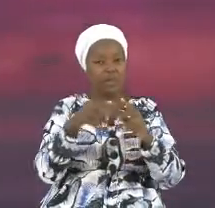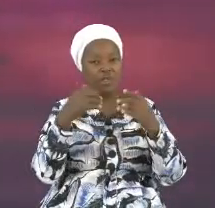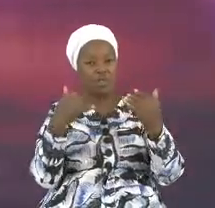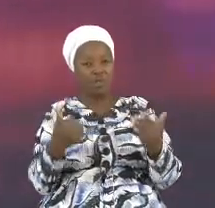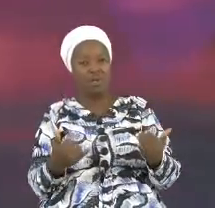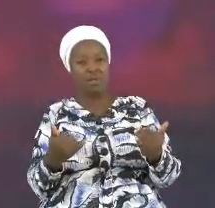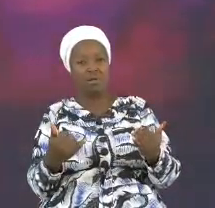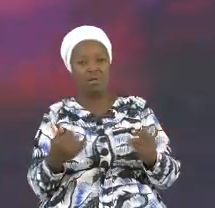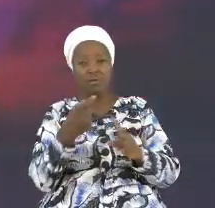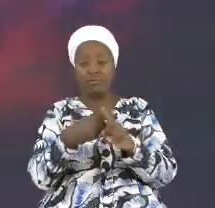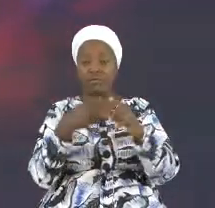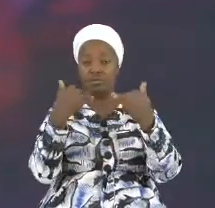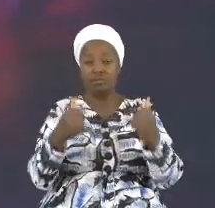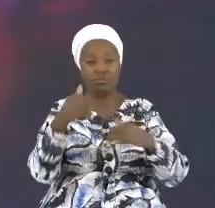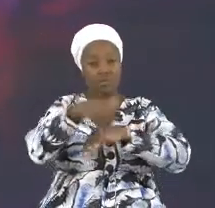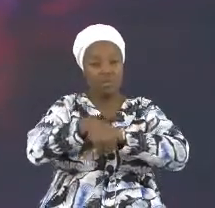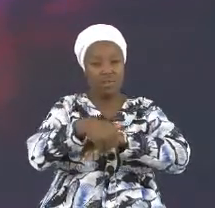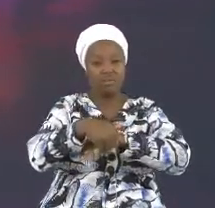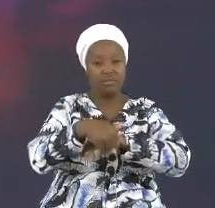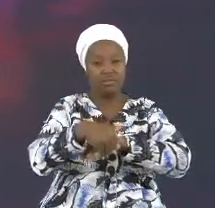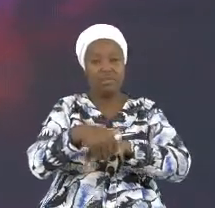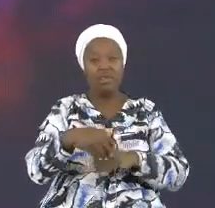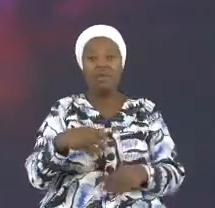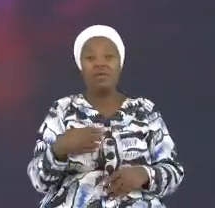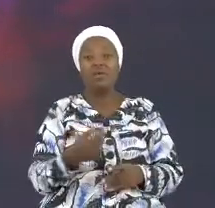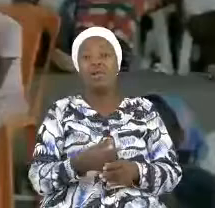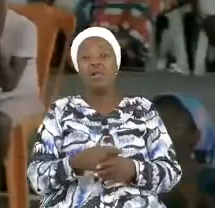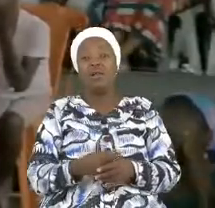today, let me hear you.